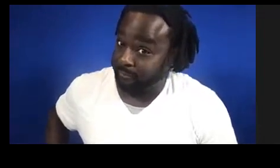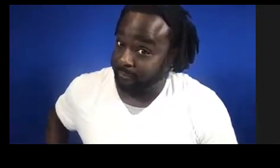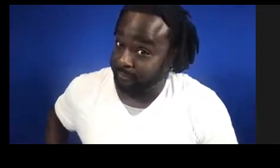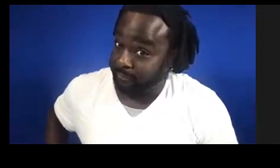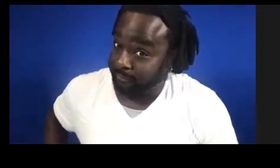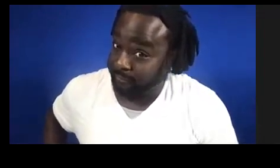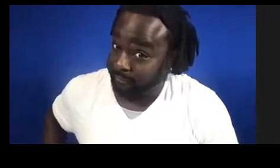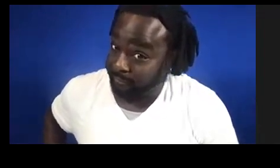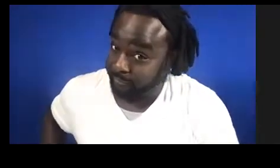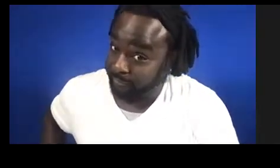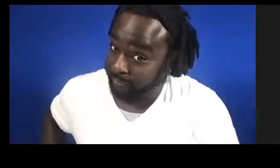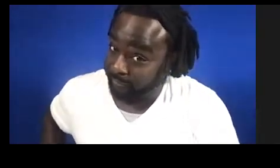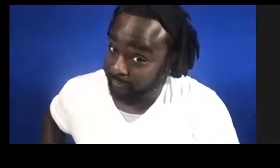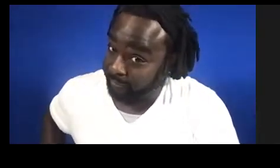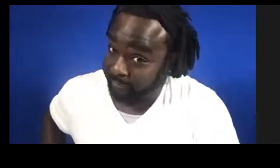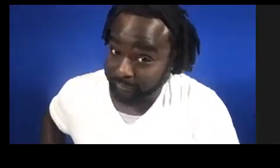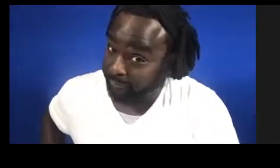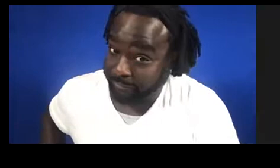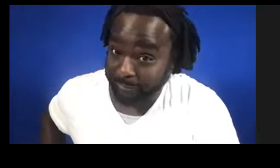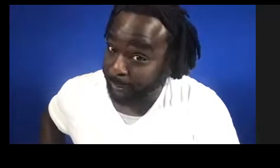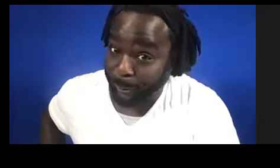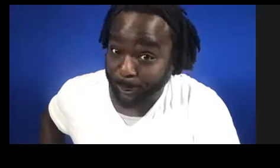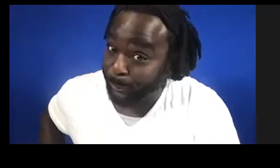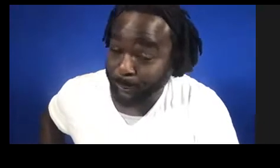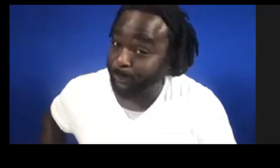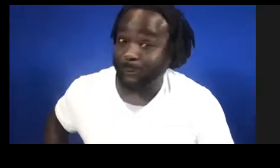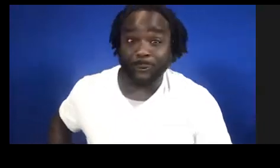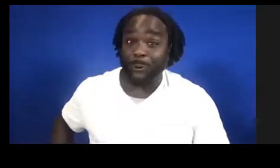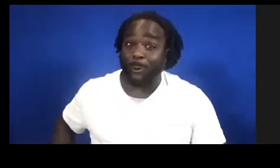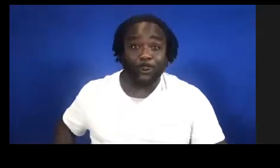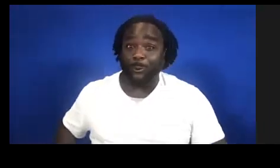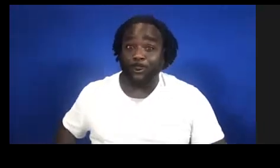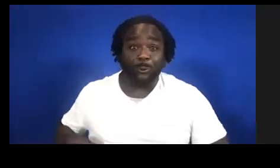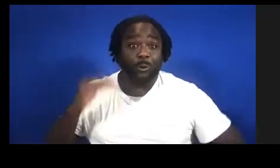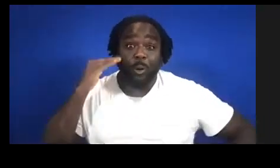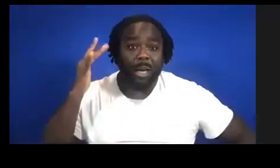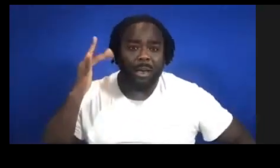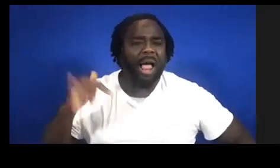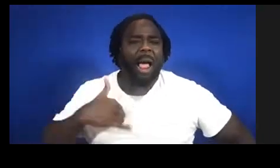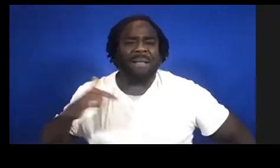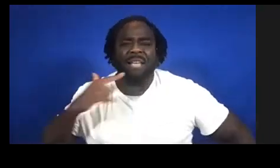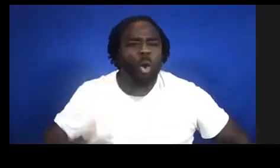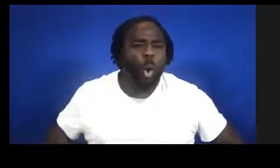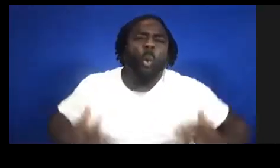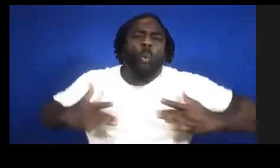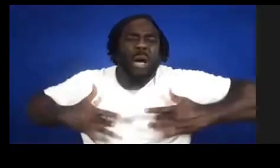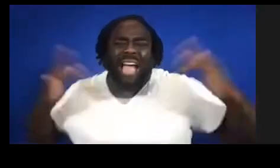what, that did not sound like me. No, no, sir, it did not.